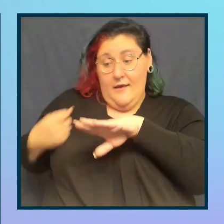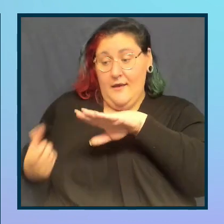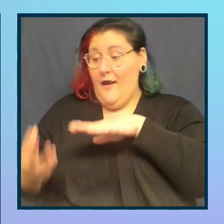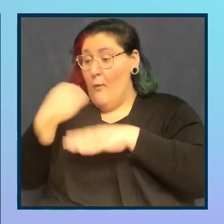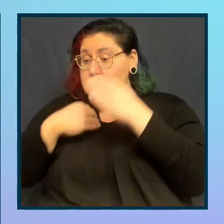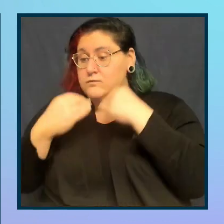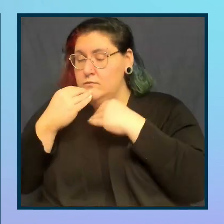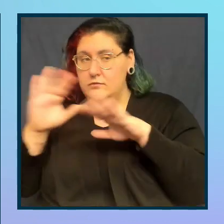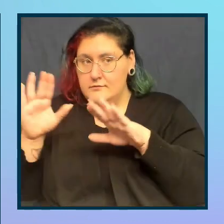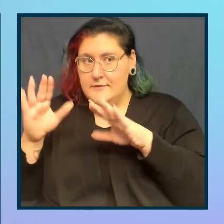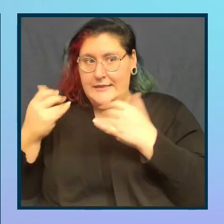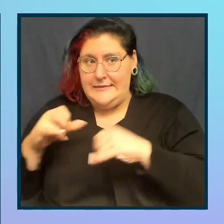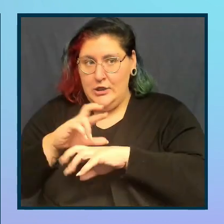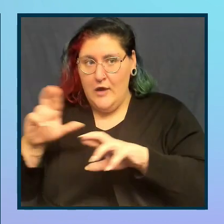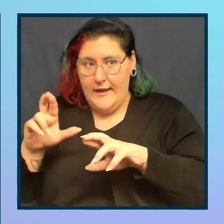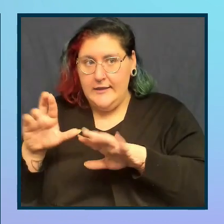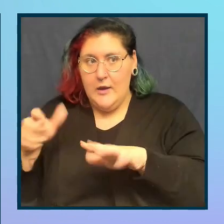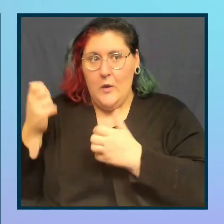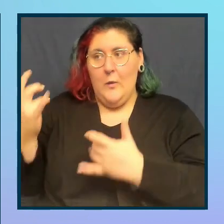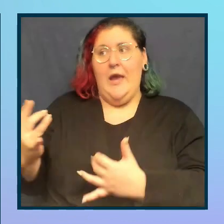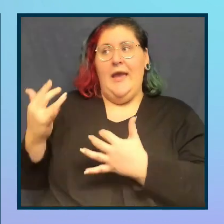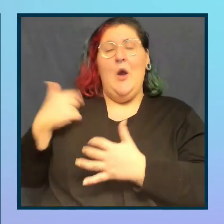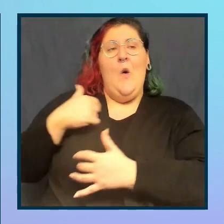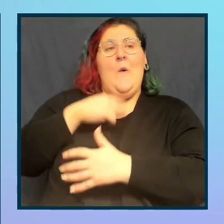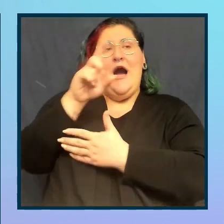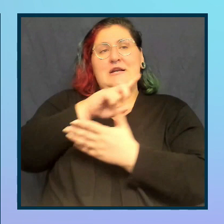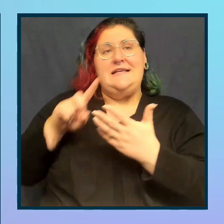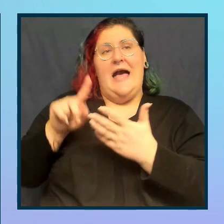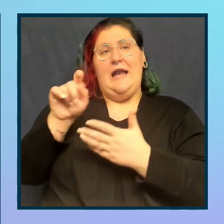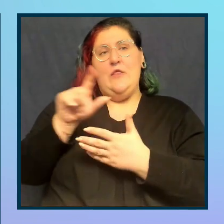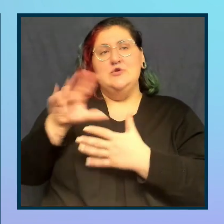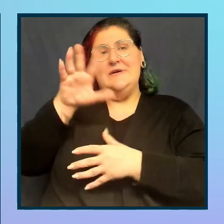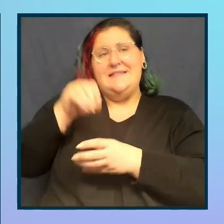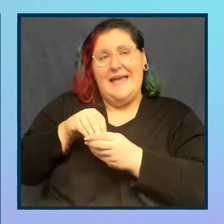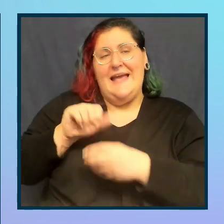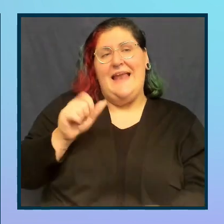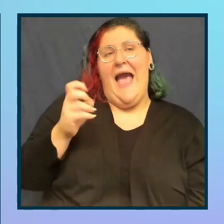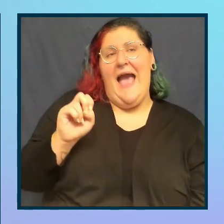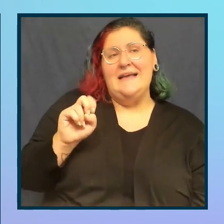rules inside Axe Dev Tools. So yes, we're always looking forward to that.